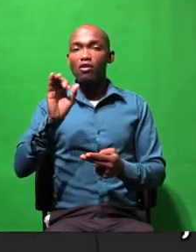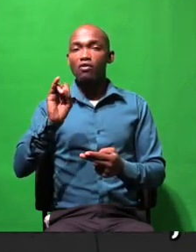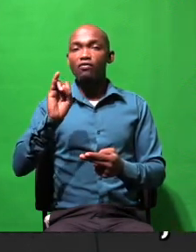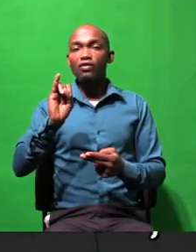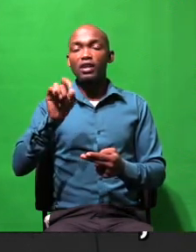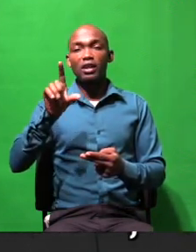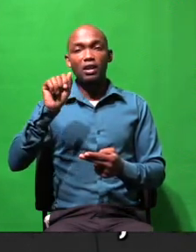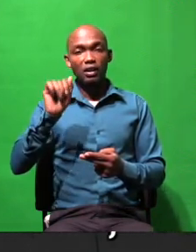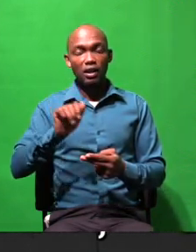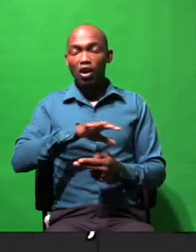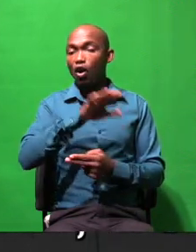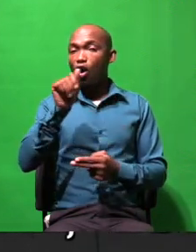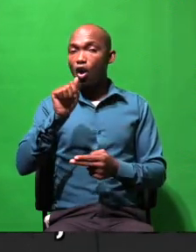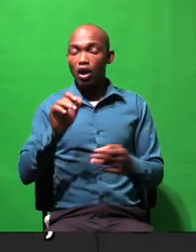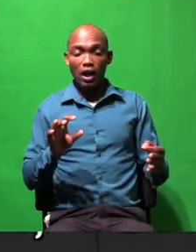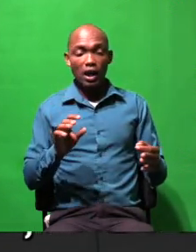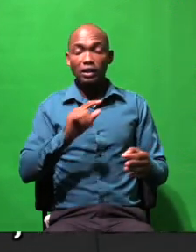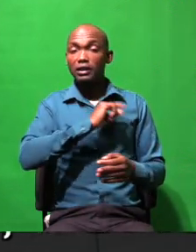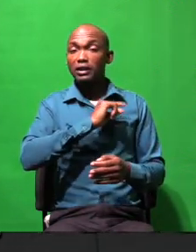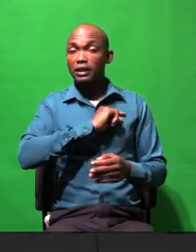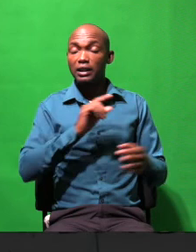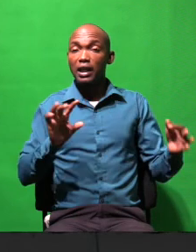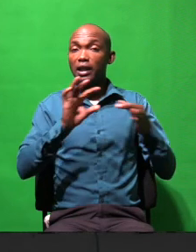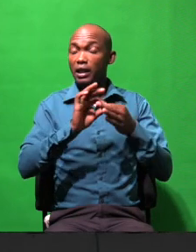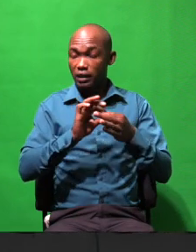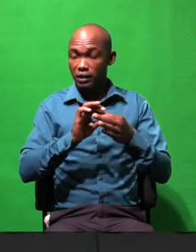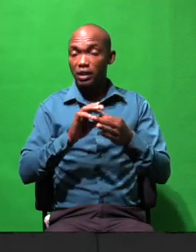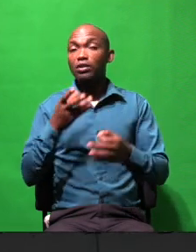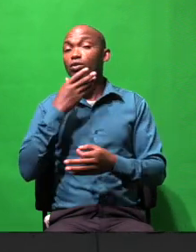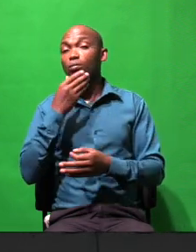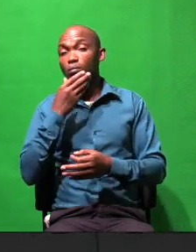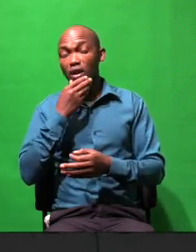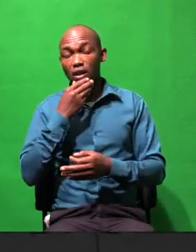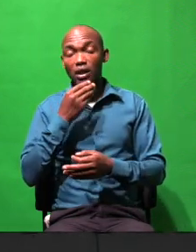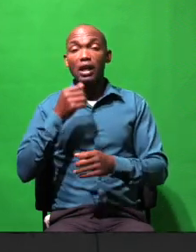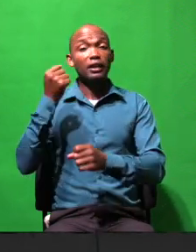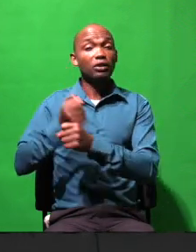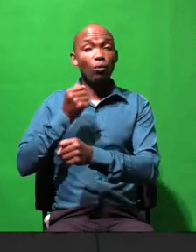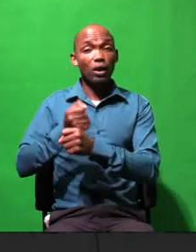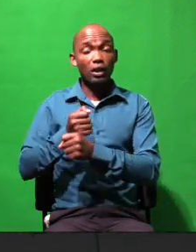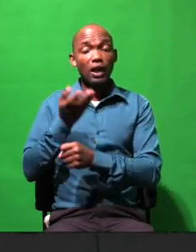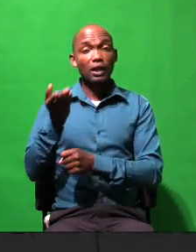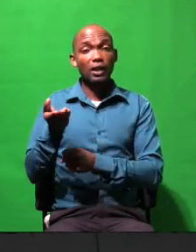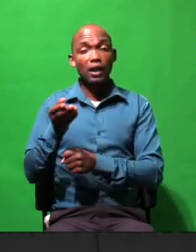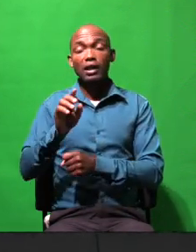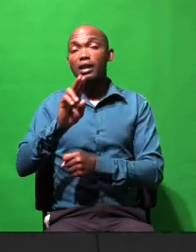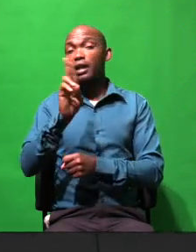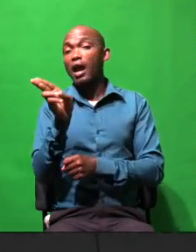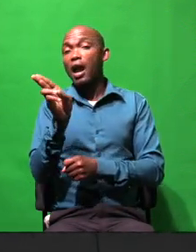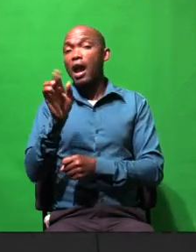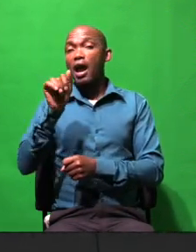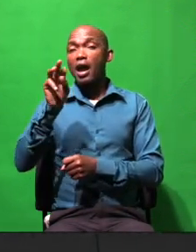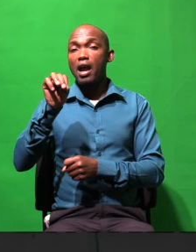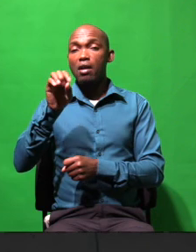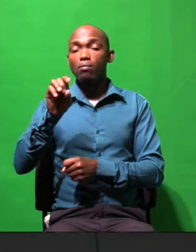are sex-linked traits in man. So as we done in hemophilia, you